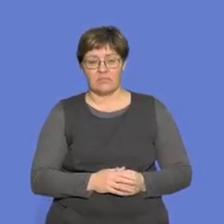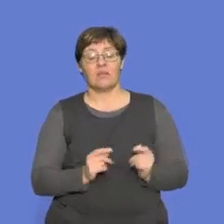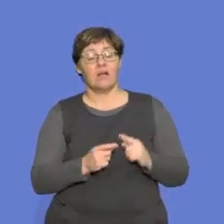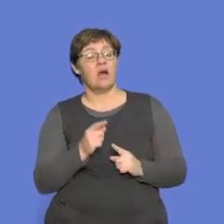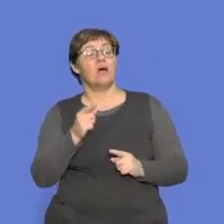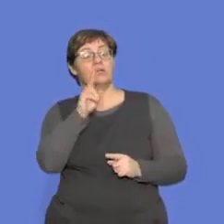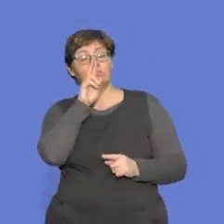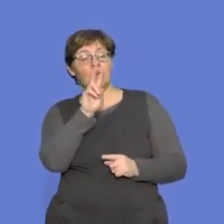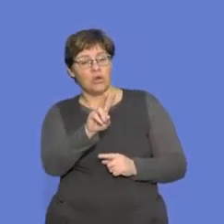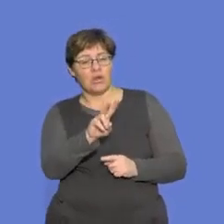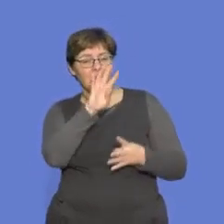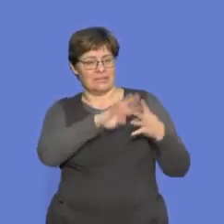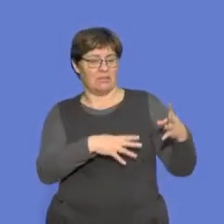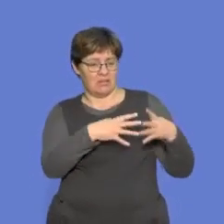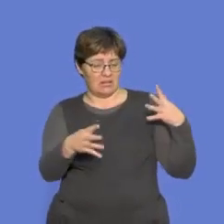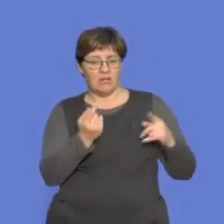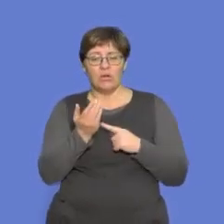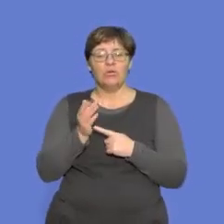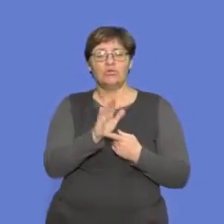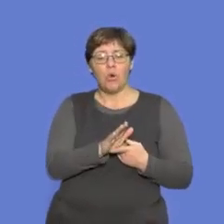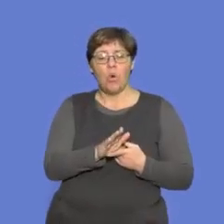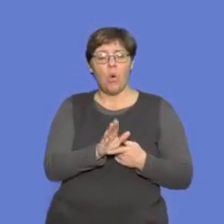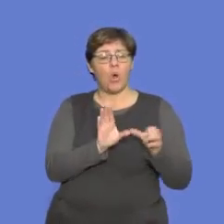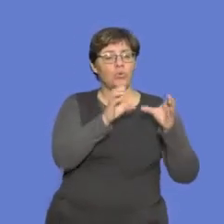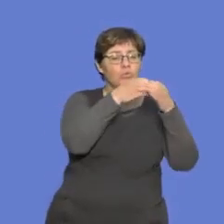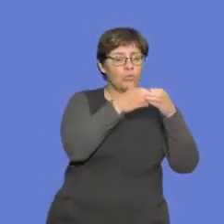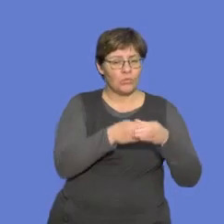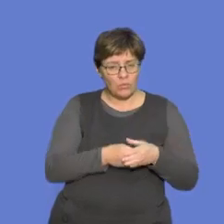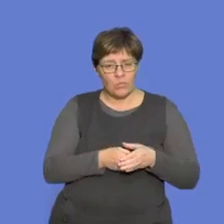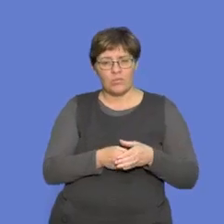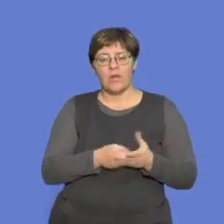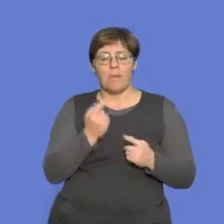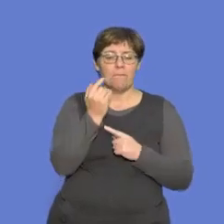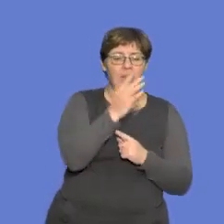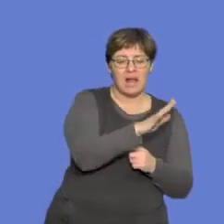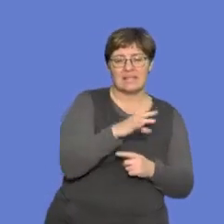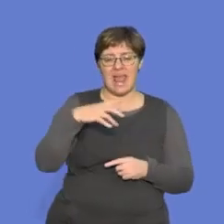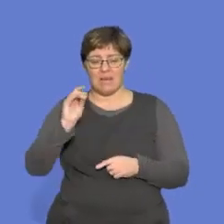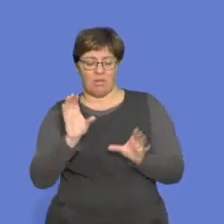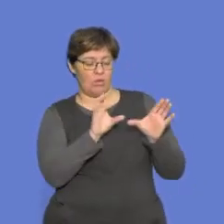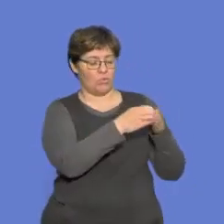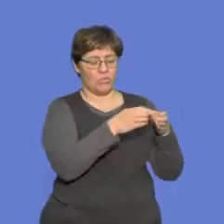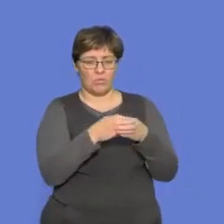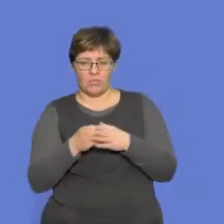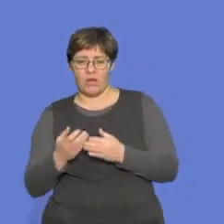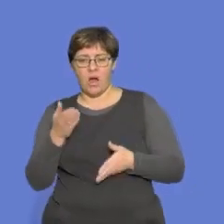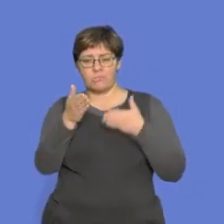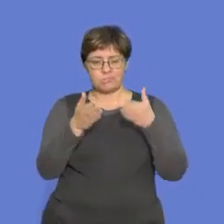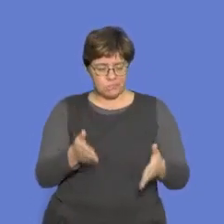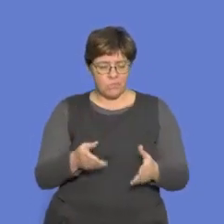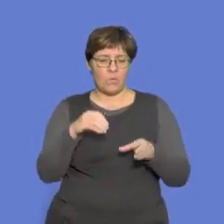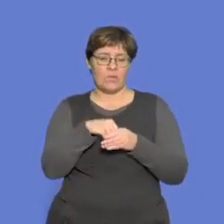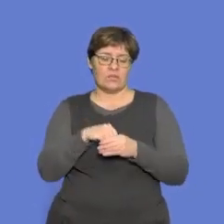which shows the number of species of main plants and animal groups or taxa that are present in South Africa. It also includes